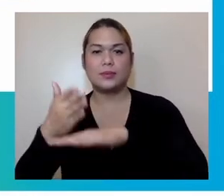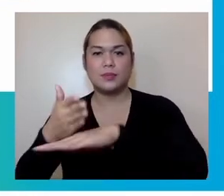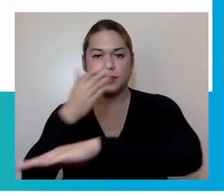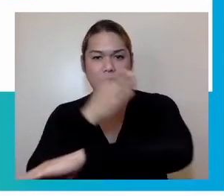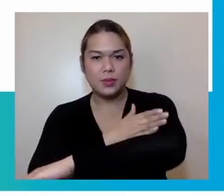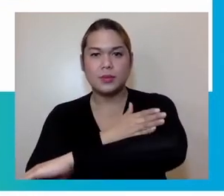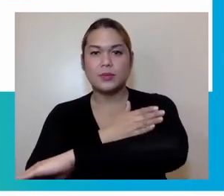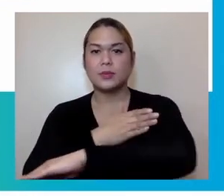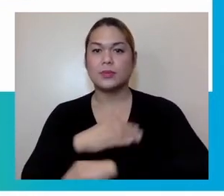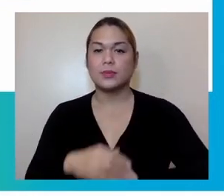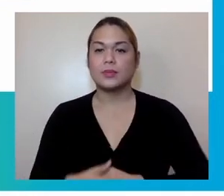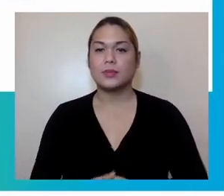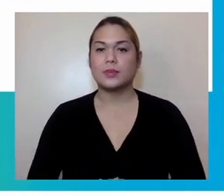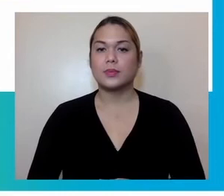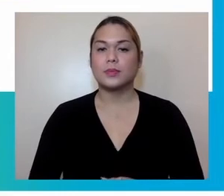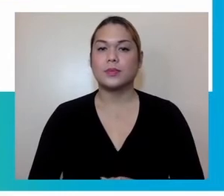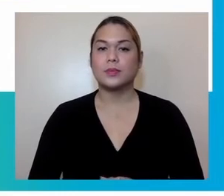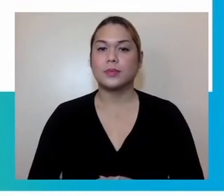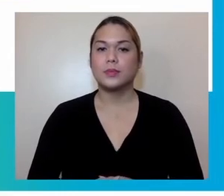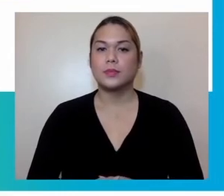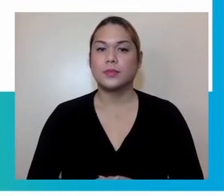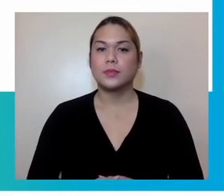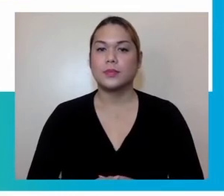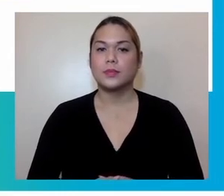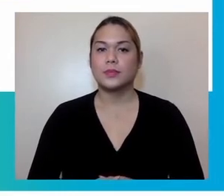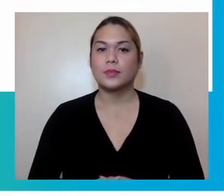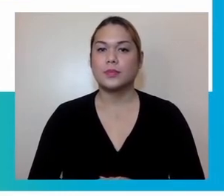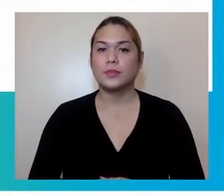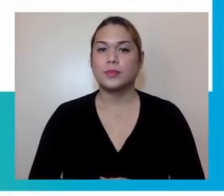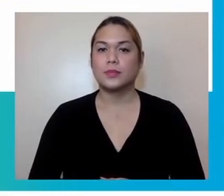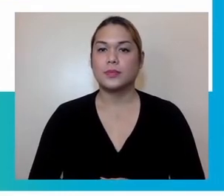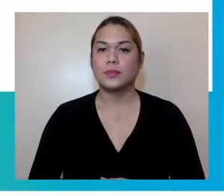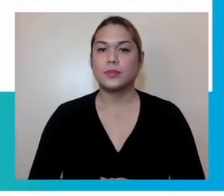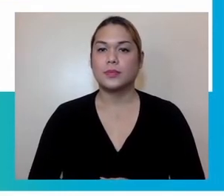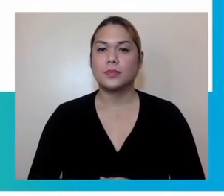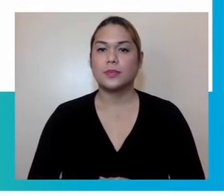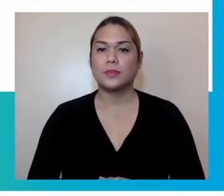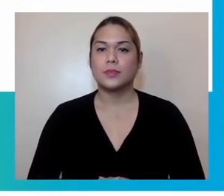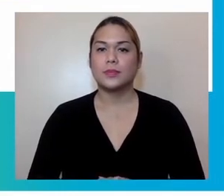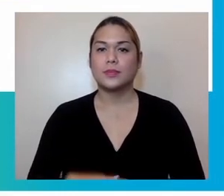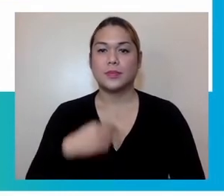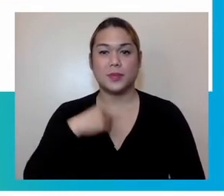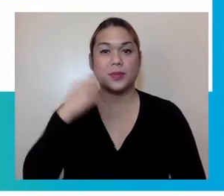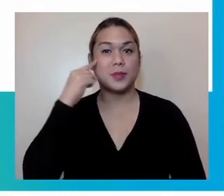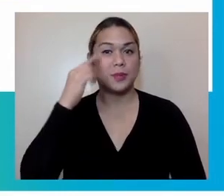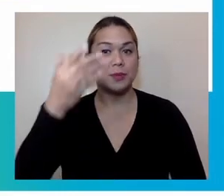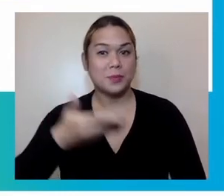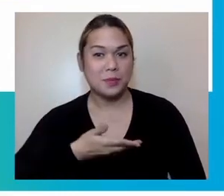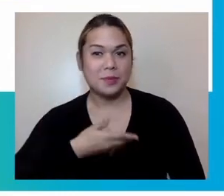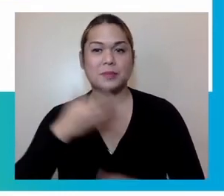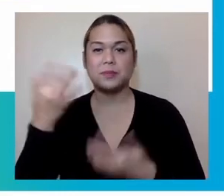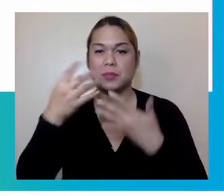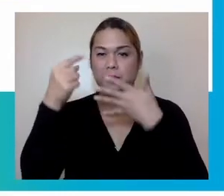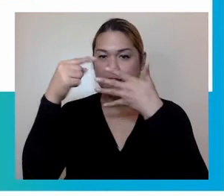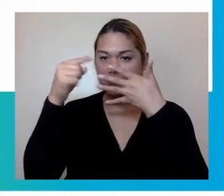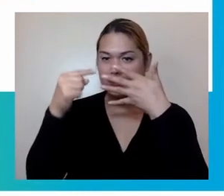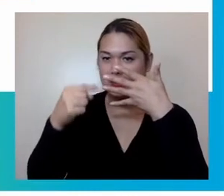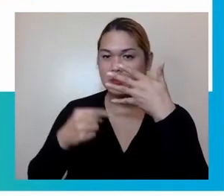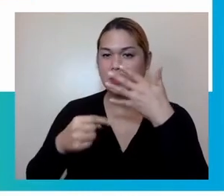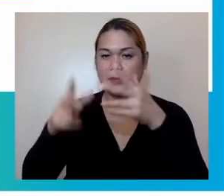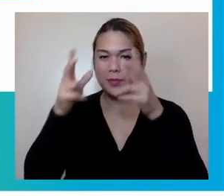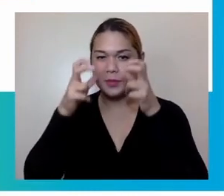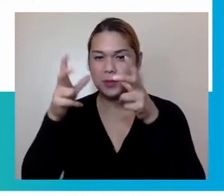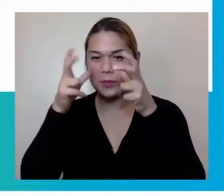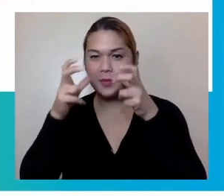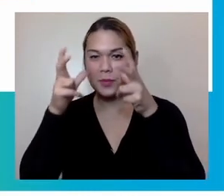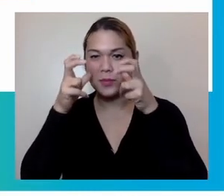My ideas are those. I think what your recommendations really bring out is that it's not enough to look